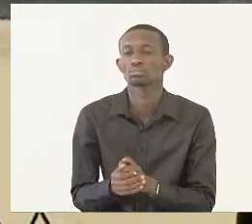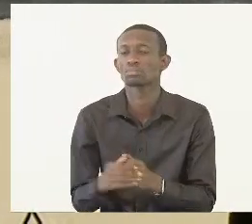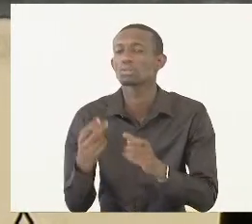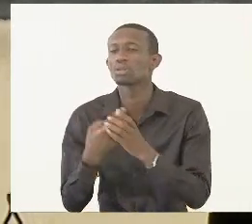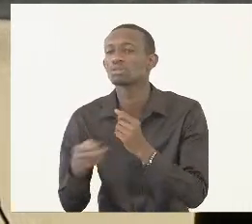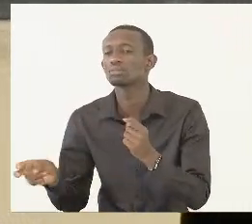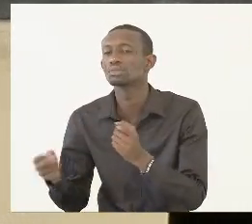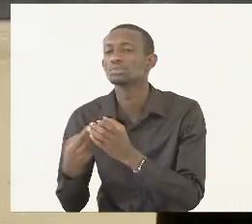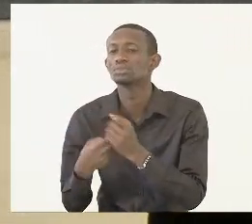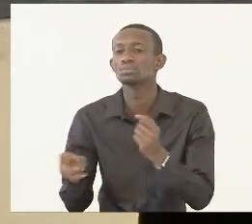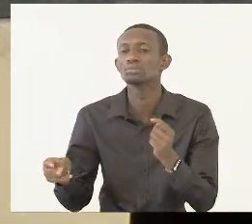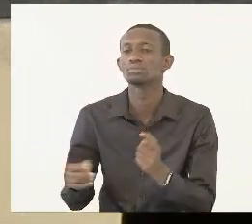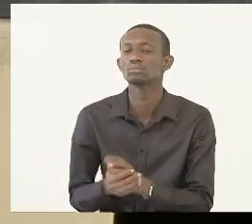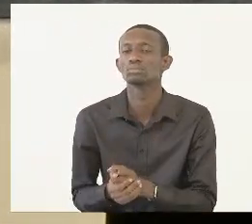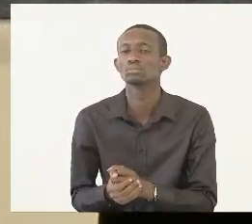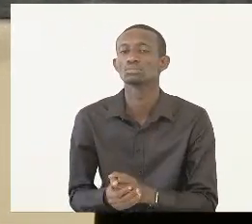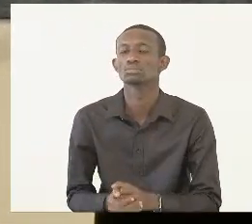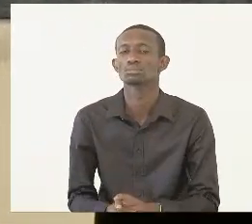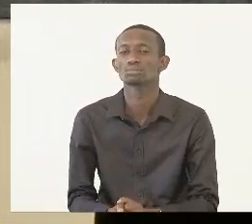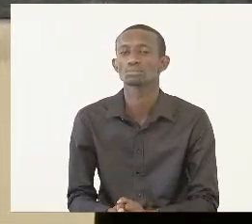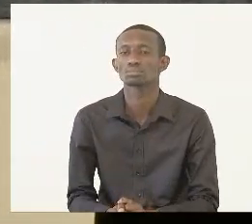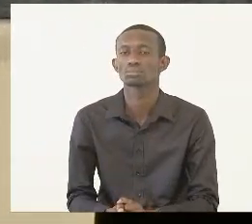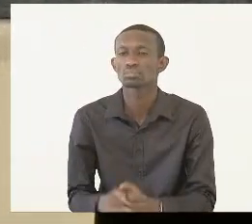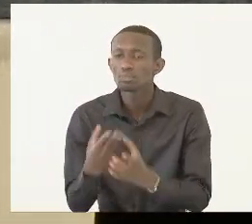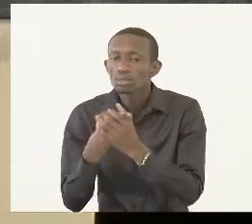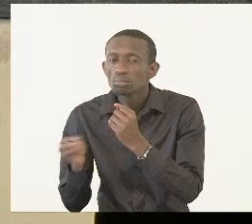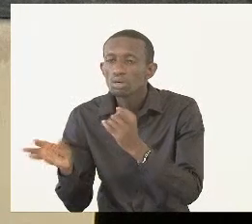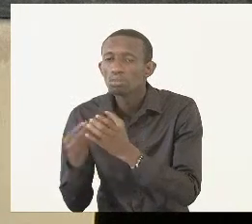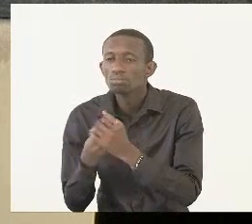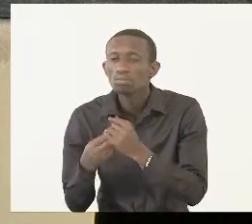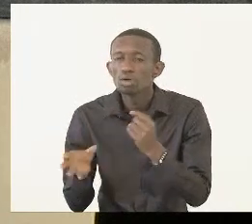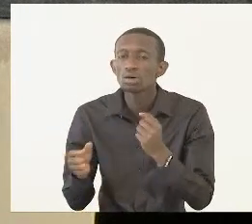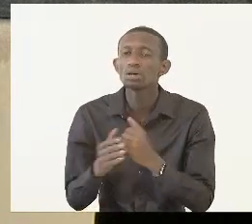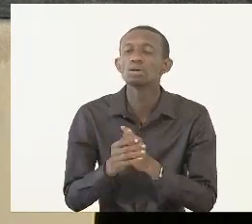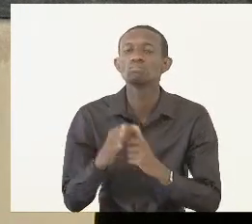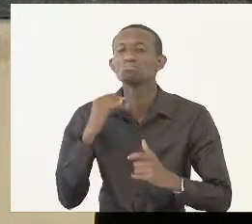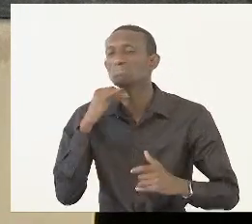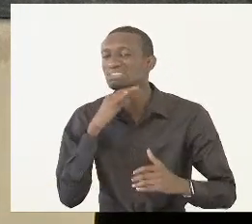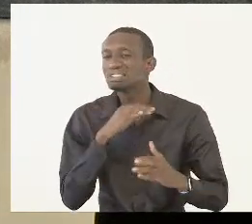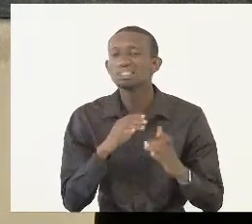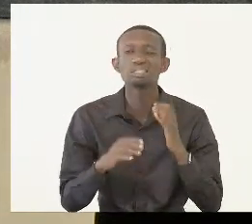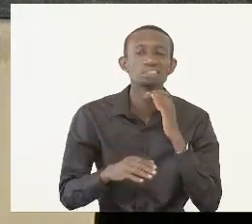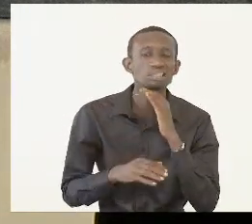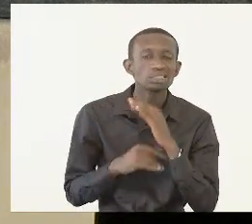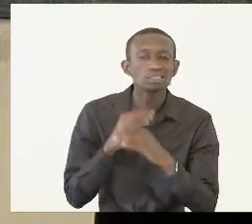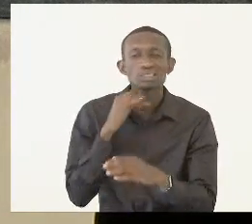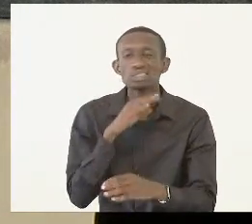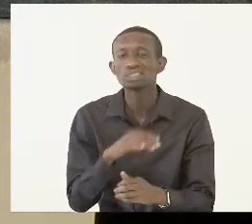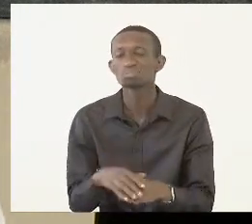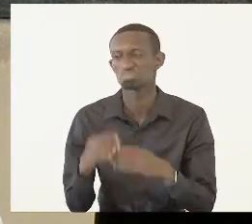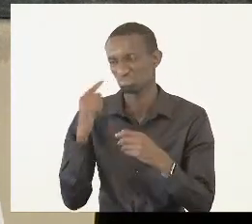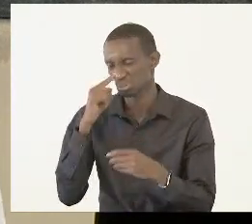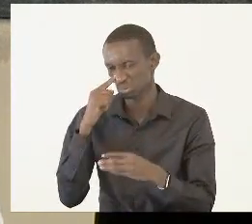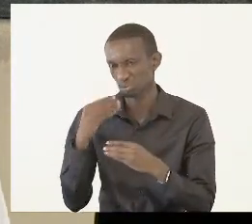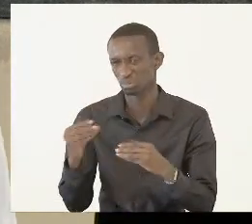removal of waste waste products